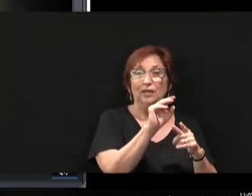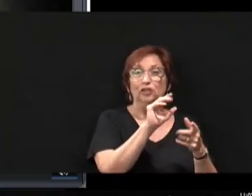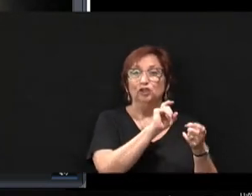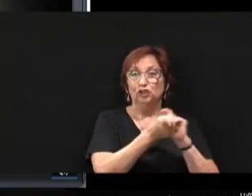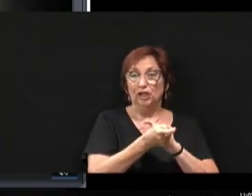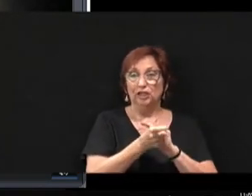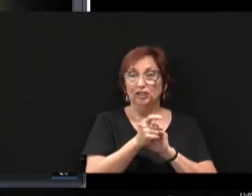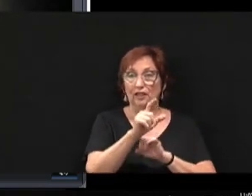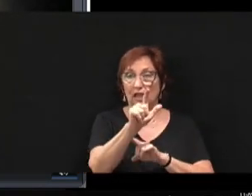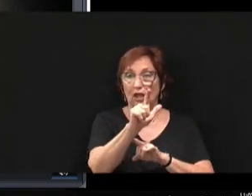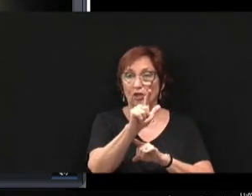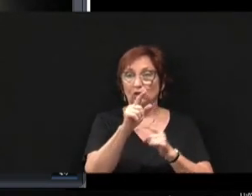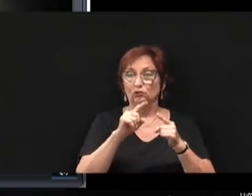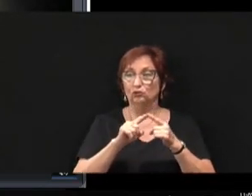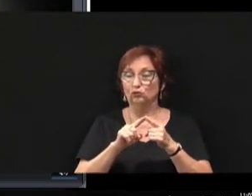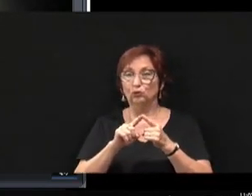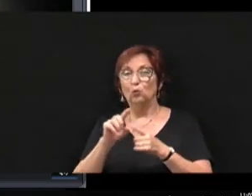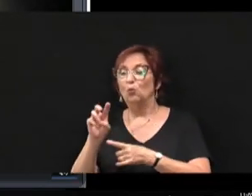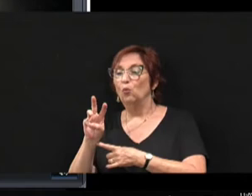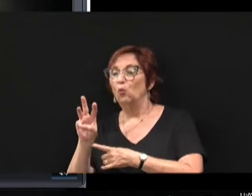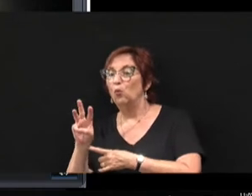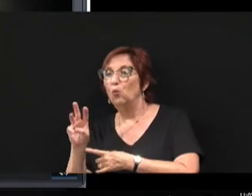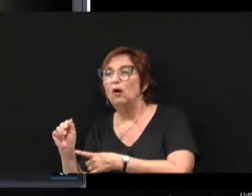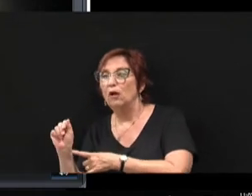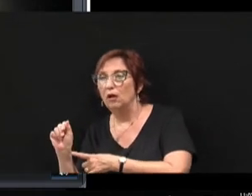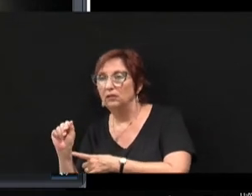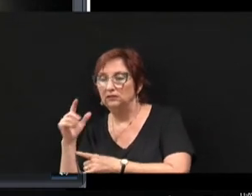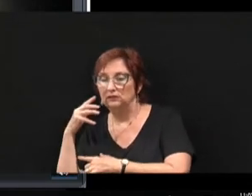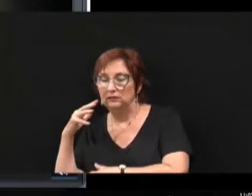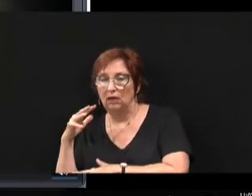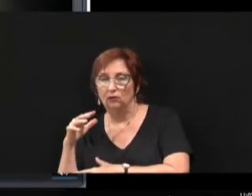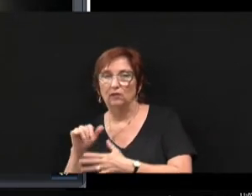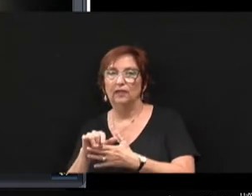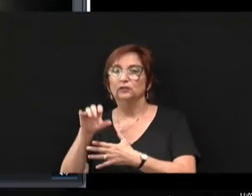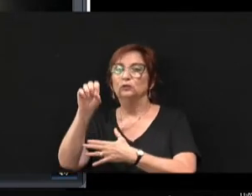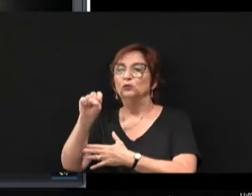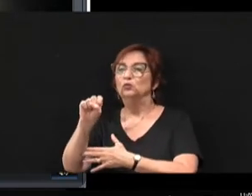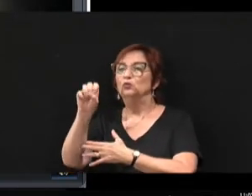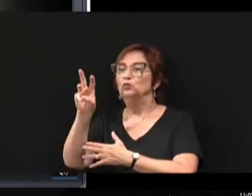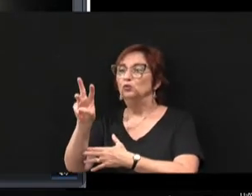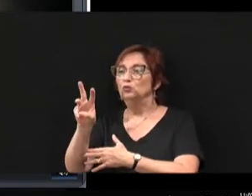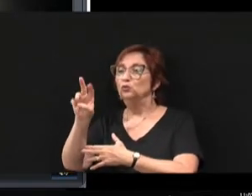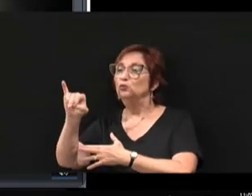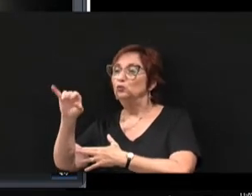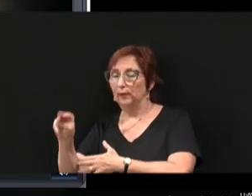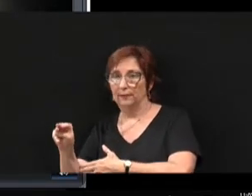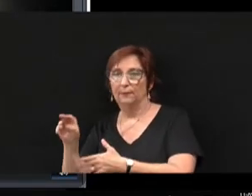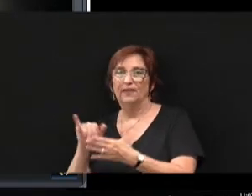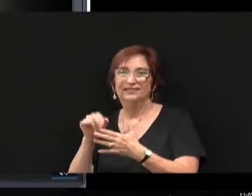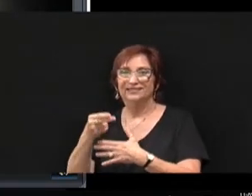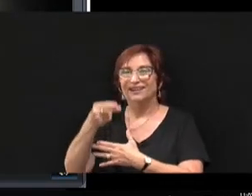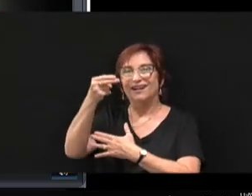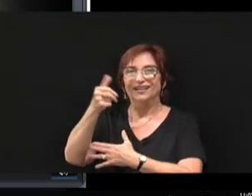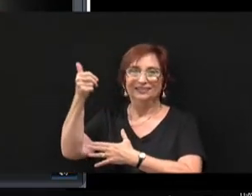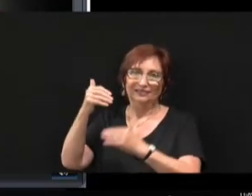it? Swim. That's the highest level of phonemic awareness tasks.